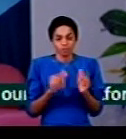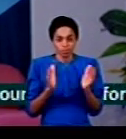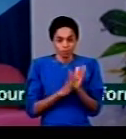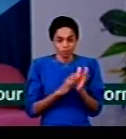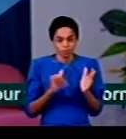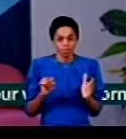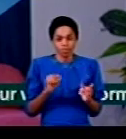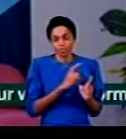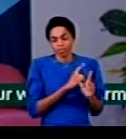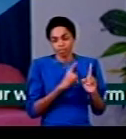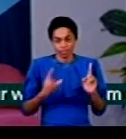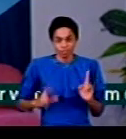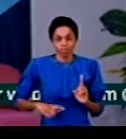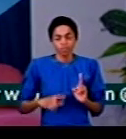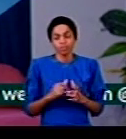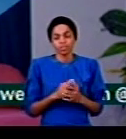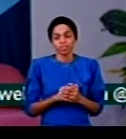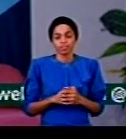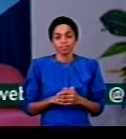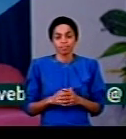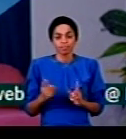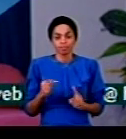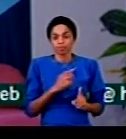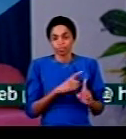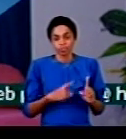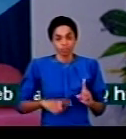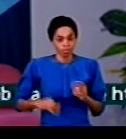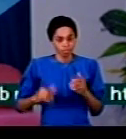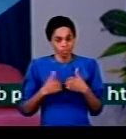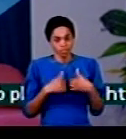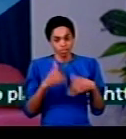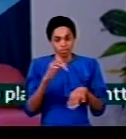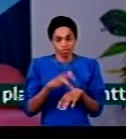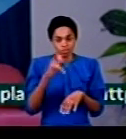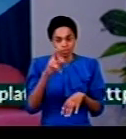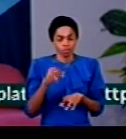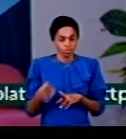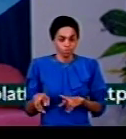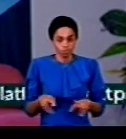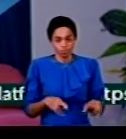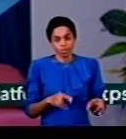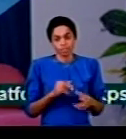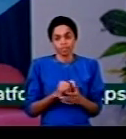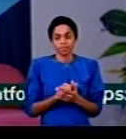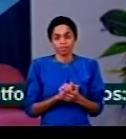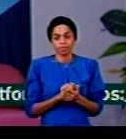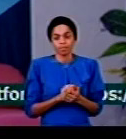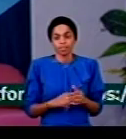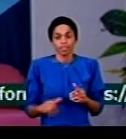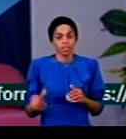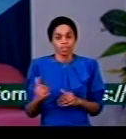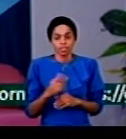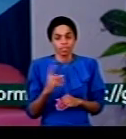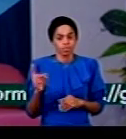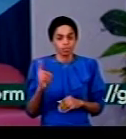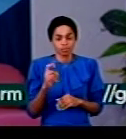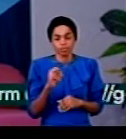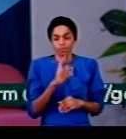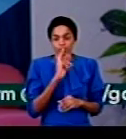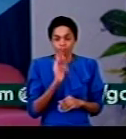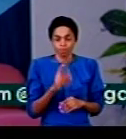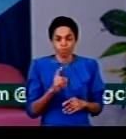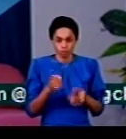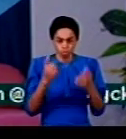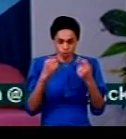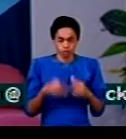Anywhere you are, come out now. Come out and give your testimony. Those who are helping them,